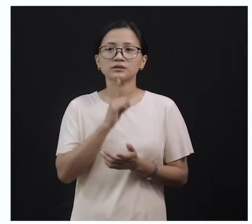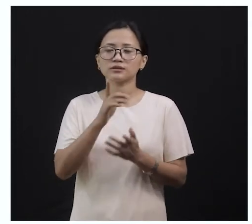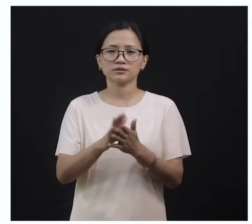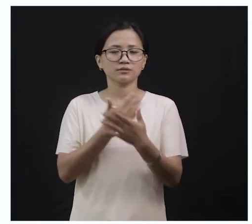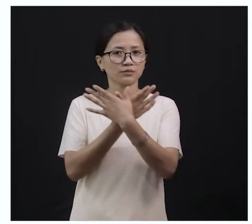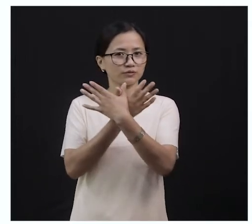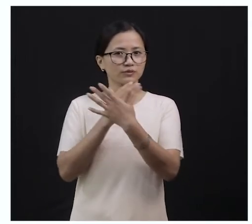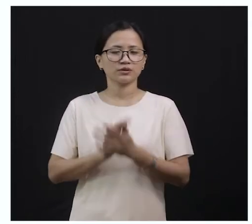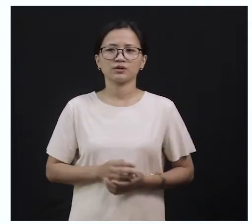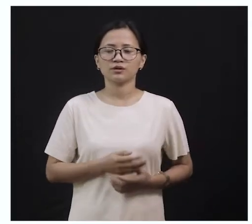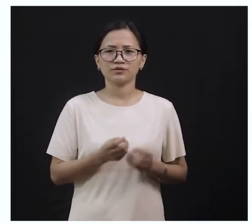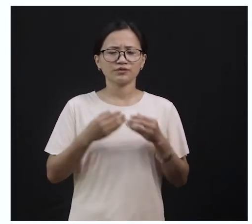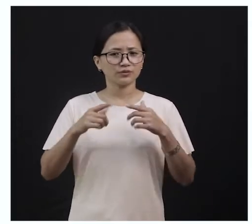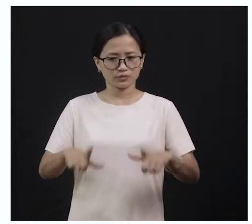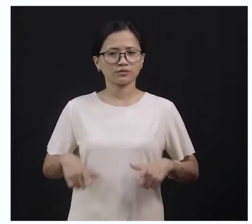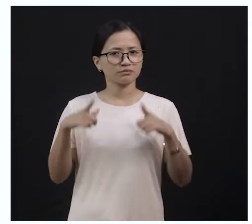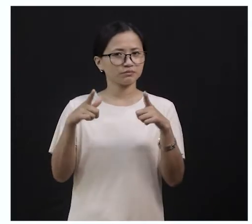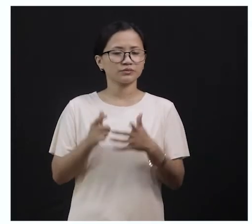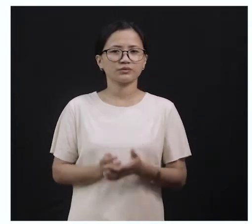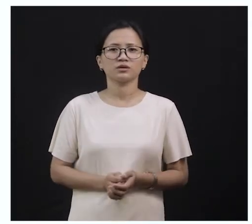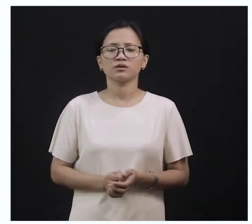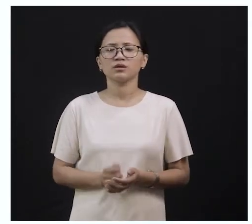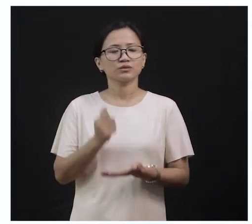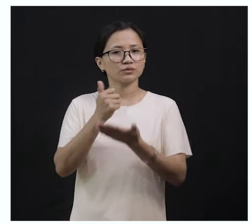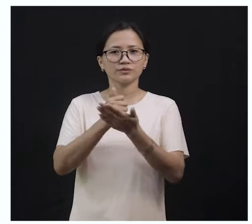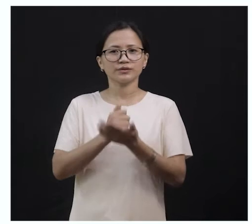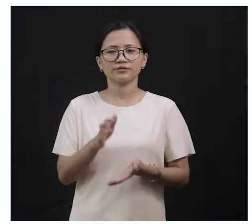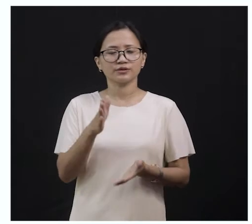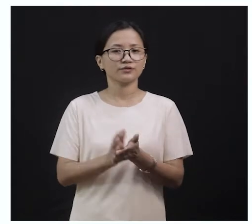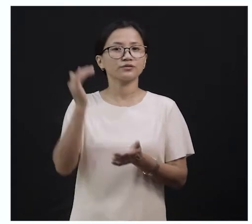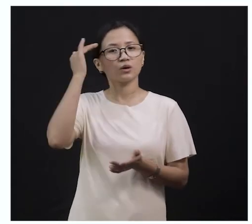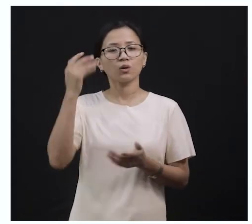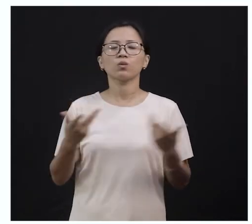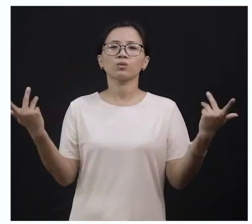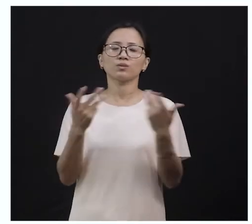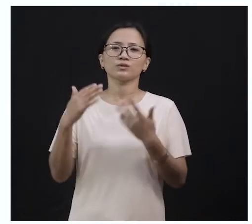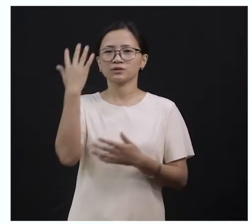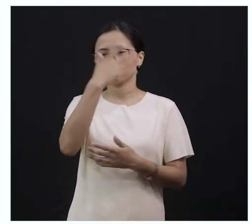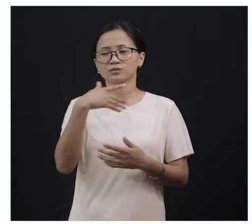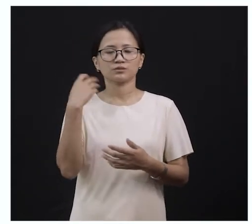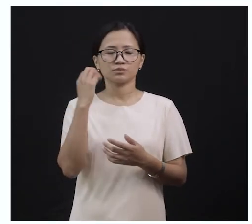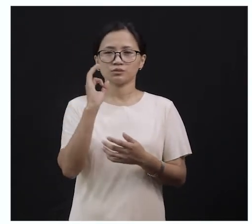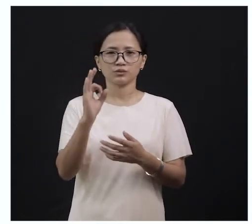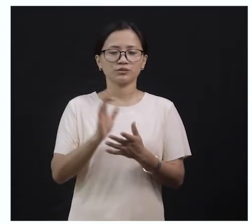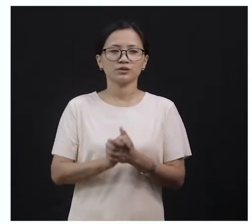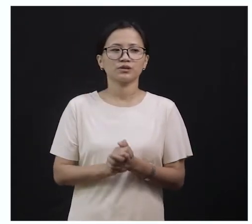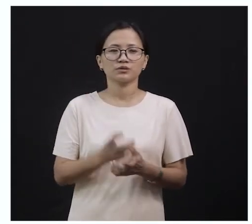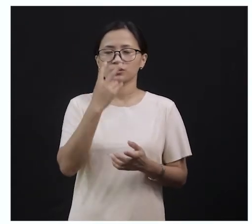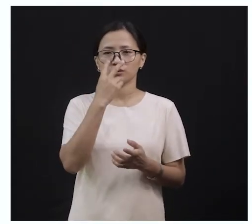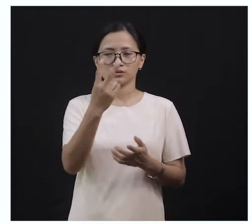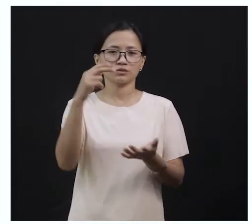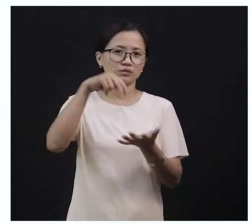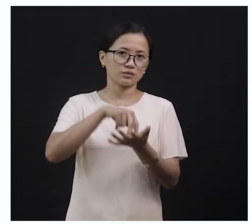butterfly, if you were not alive, I would never have known what beauty I stood to lose. See, out, that is